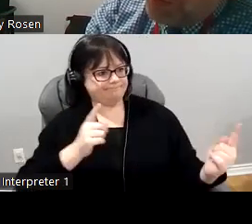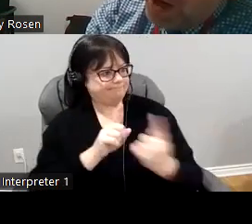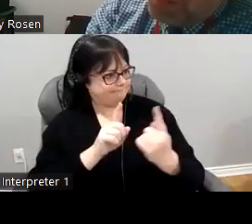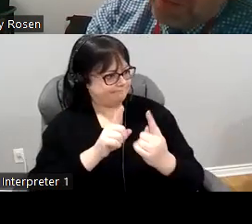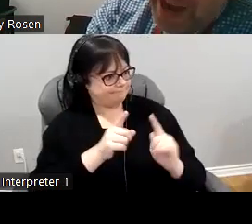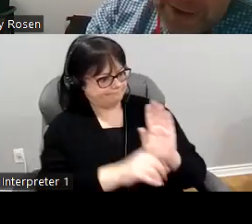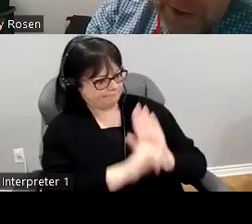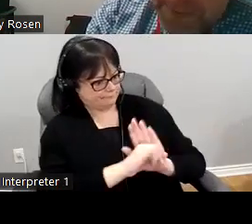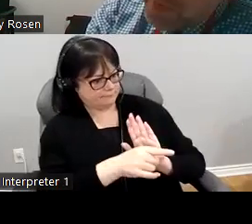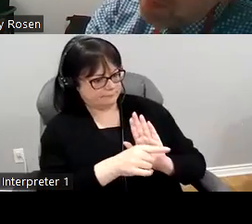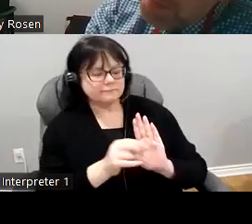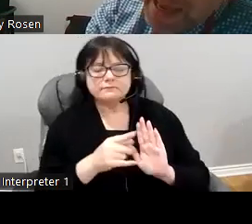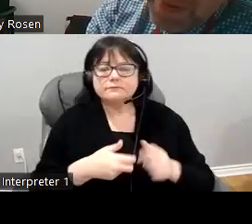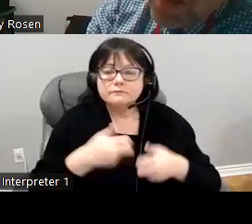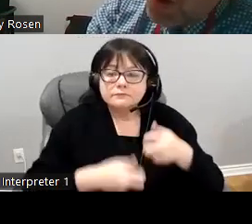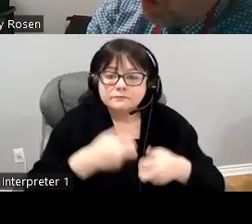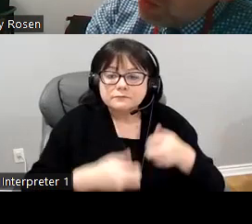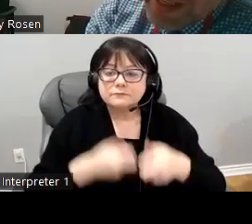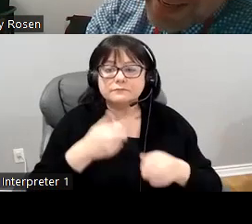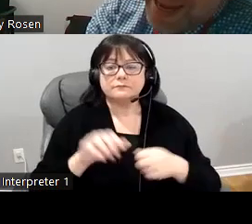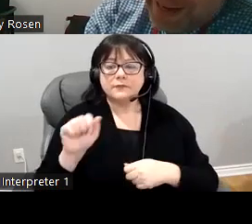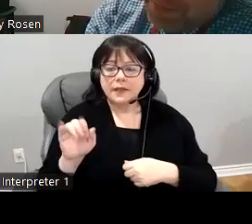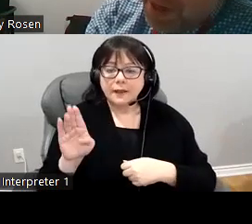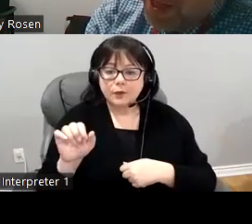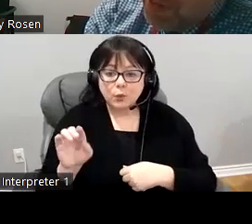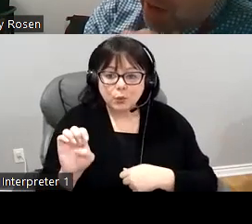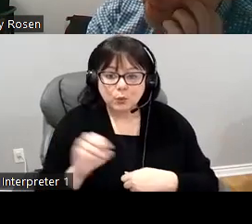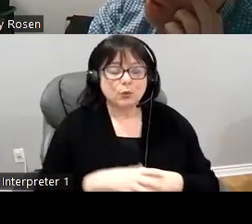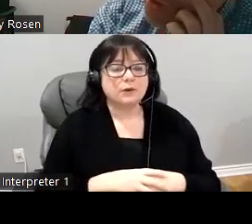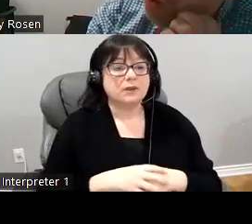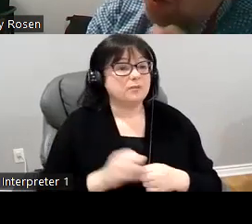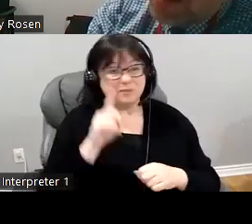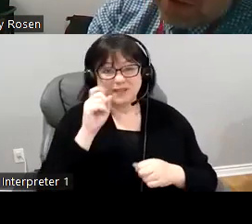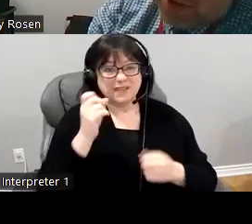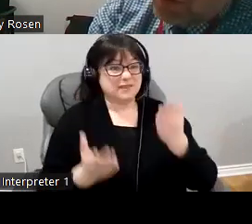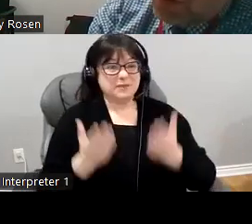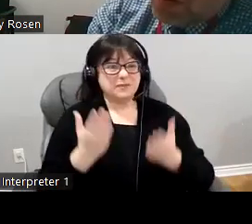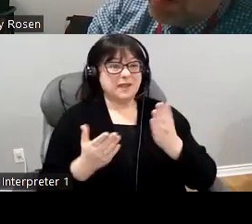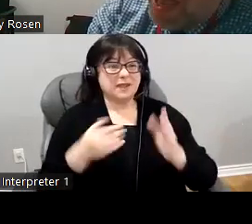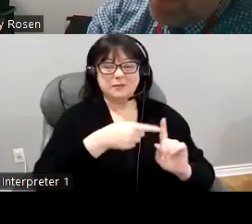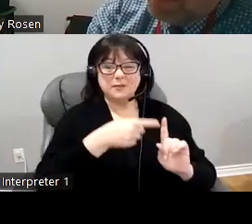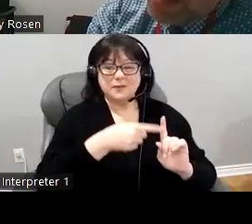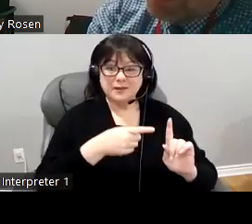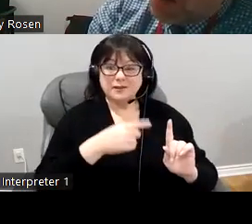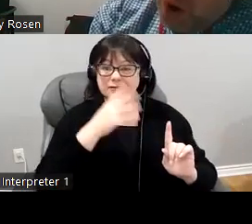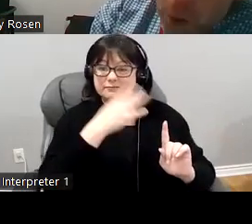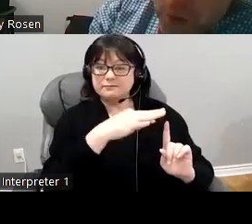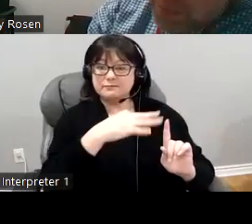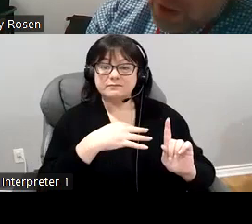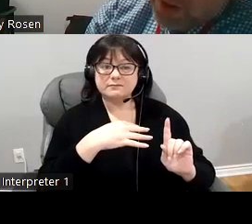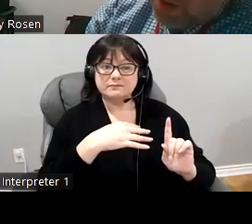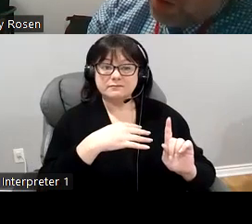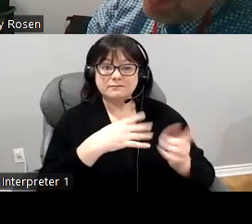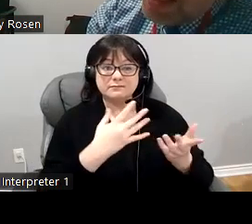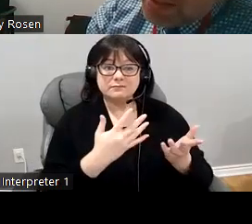a healthcare provider may be the only time that an abused or neglected older adult ever leaves their